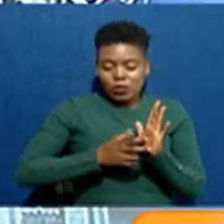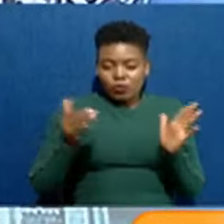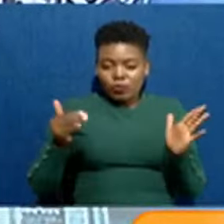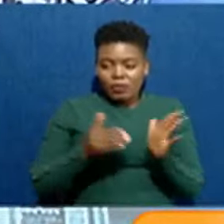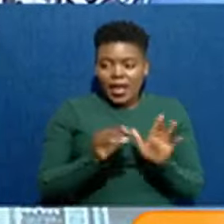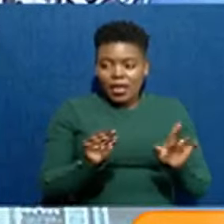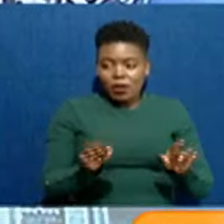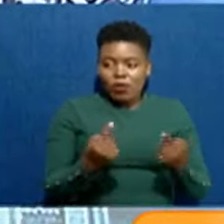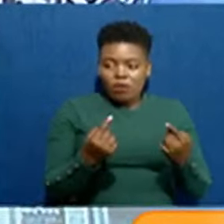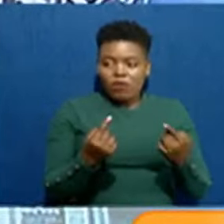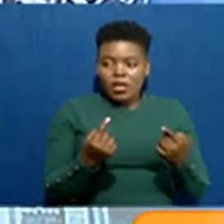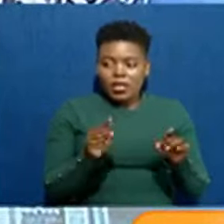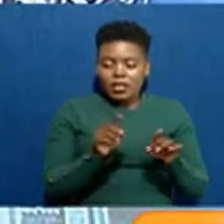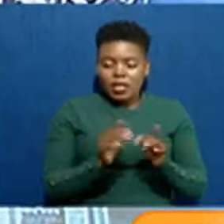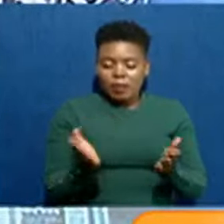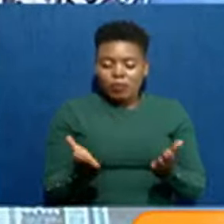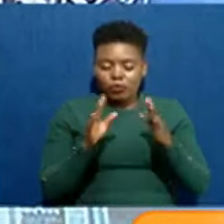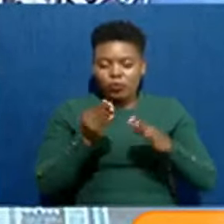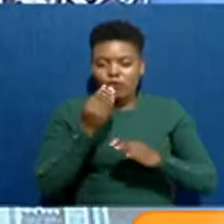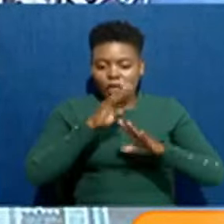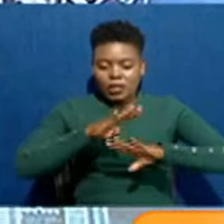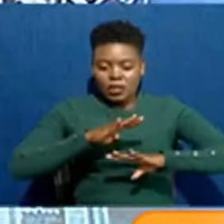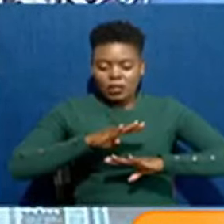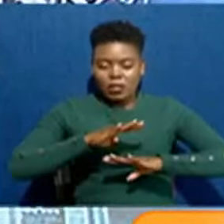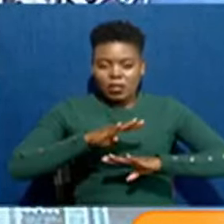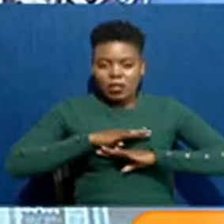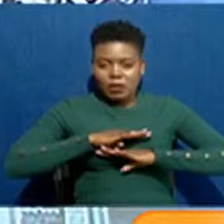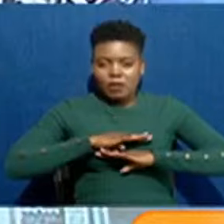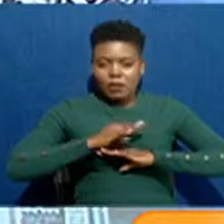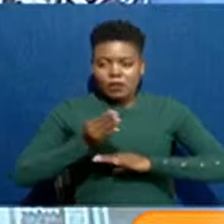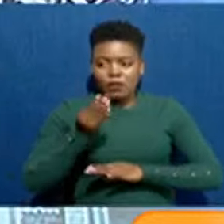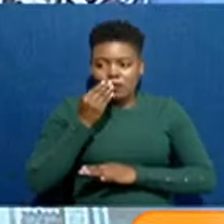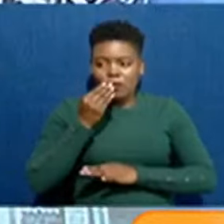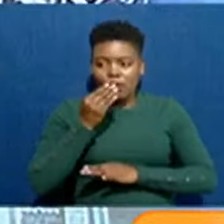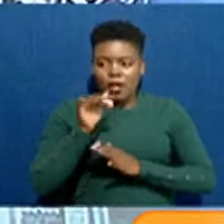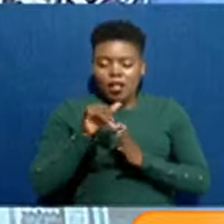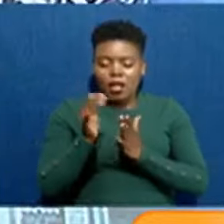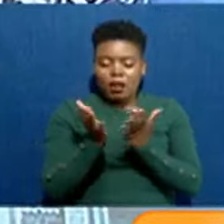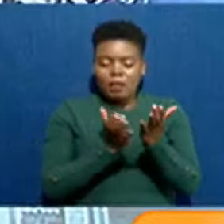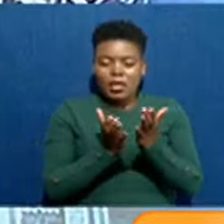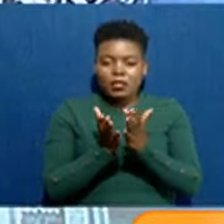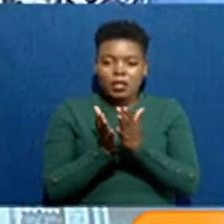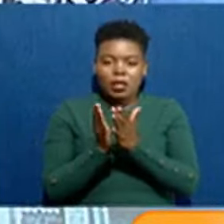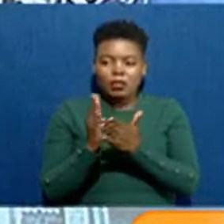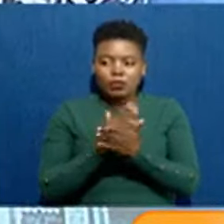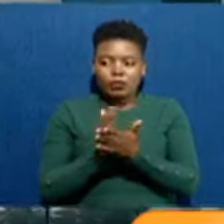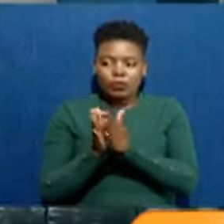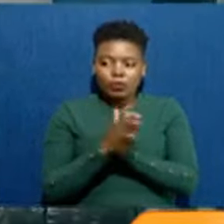conflict and boost food security. Details of this and other stories in our business news roundup.